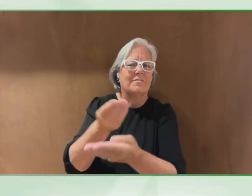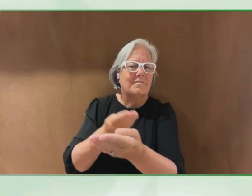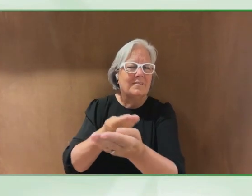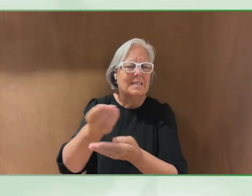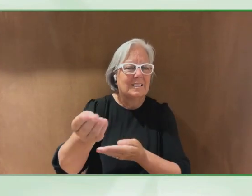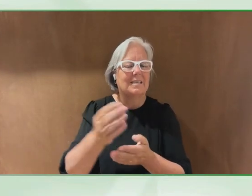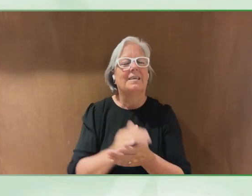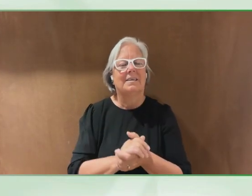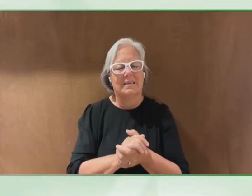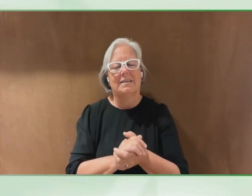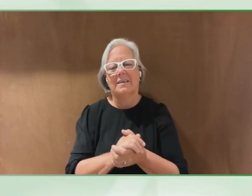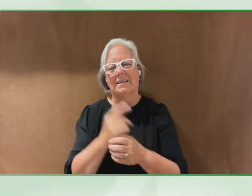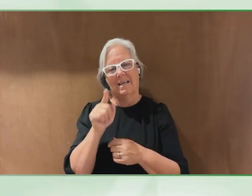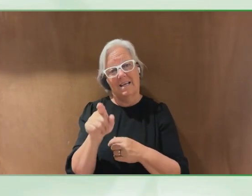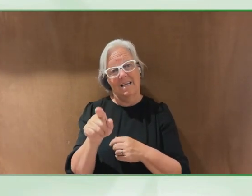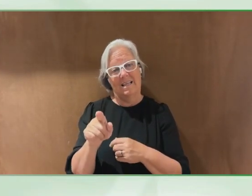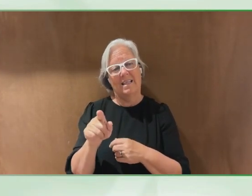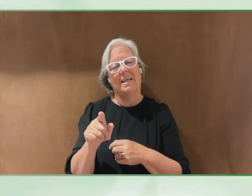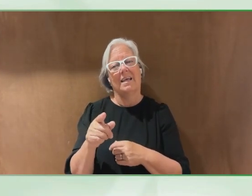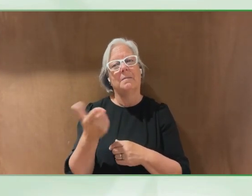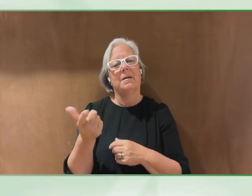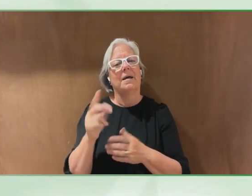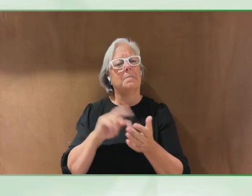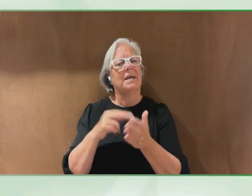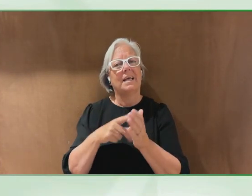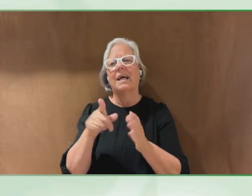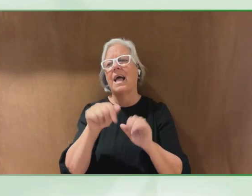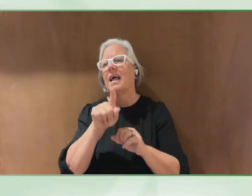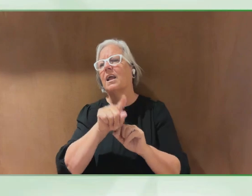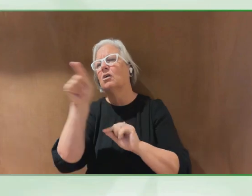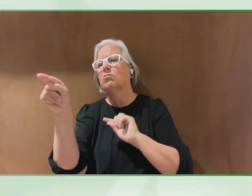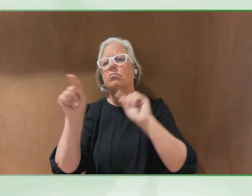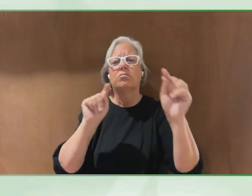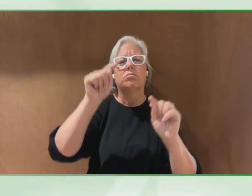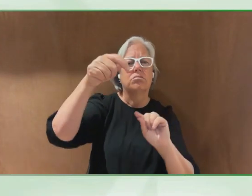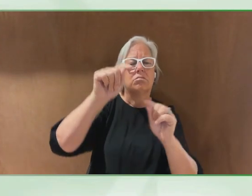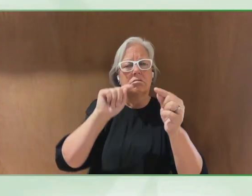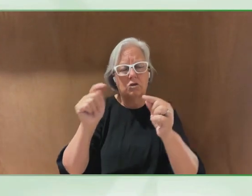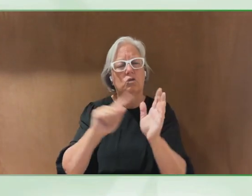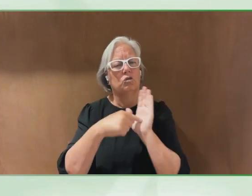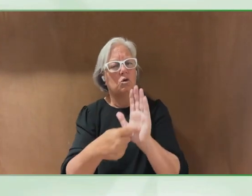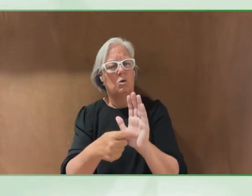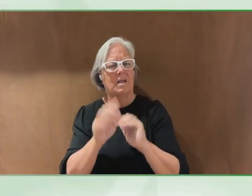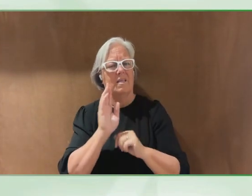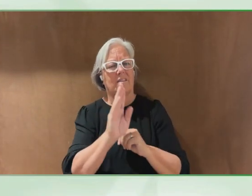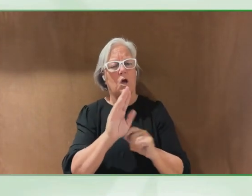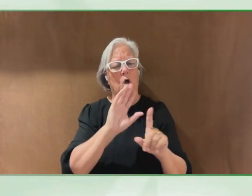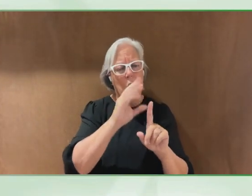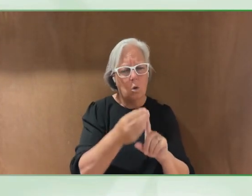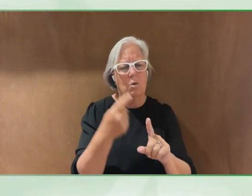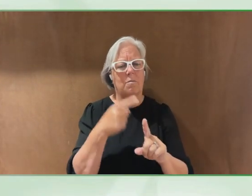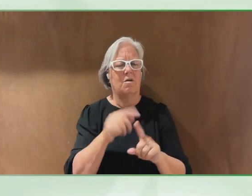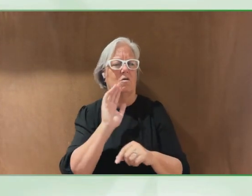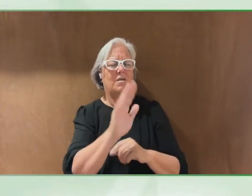disabled youth from different countries around the world to showcase their cultures and talents. This will play